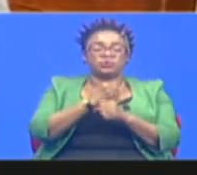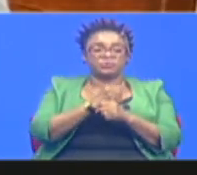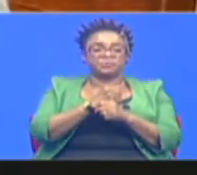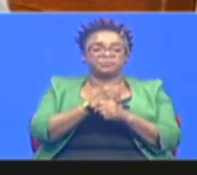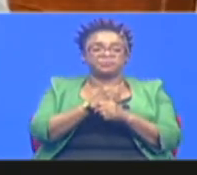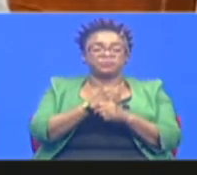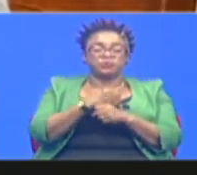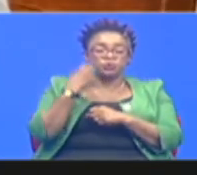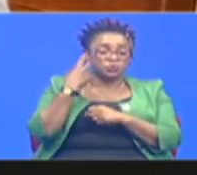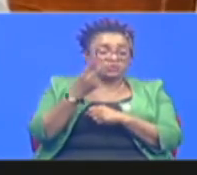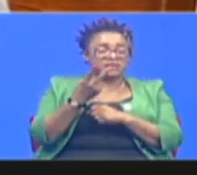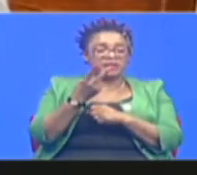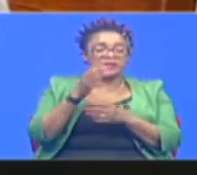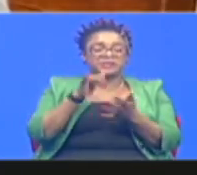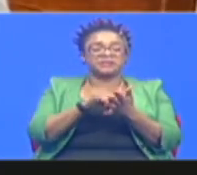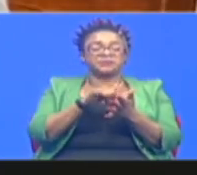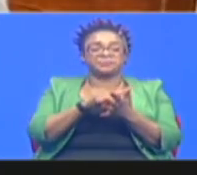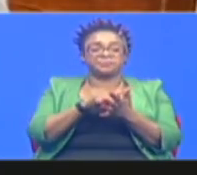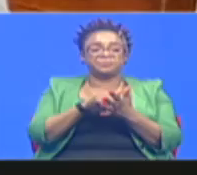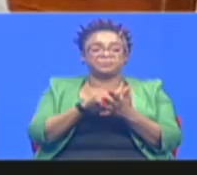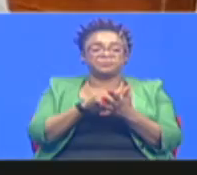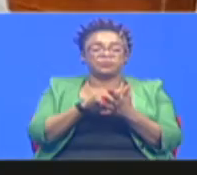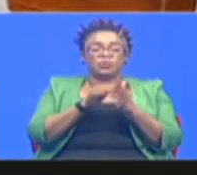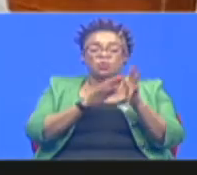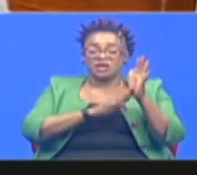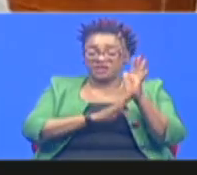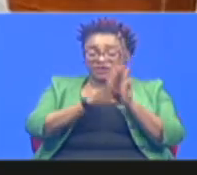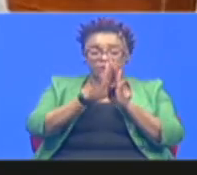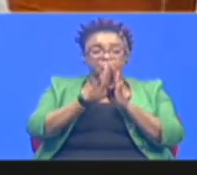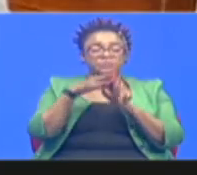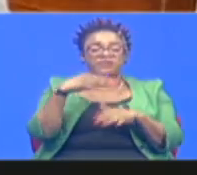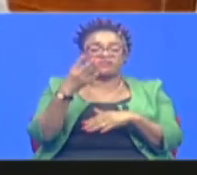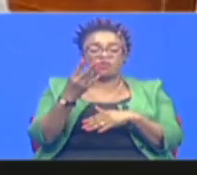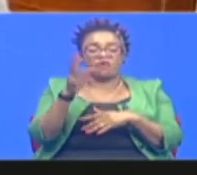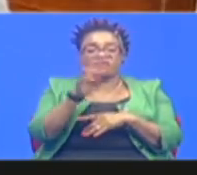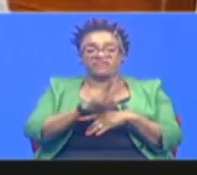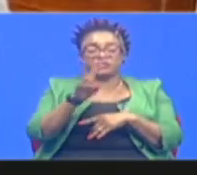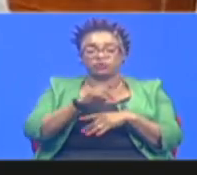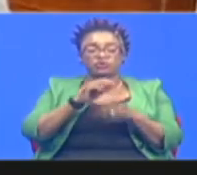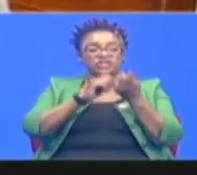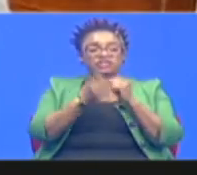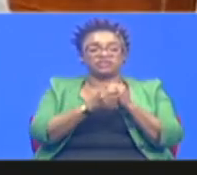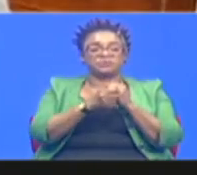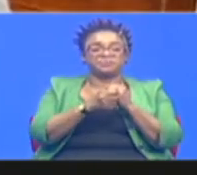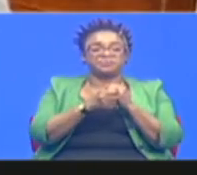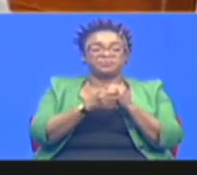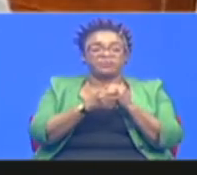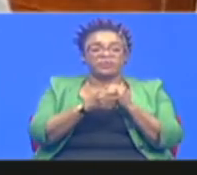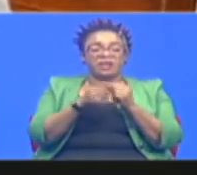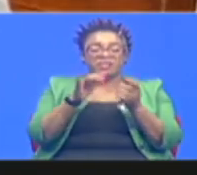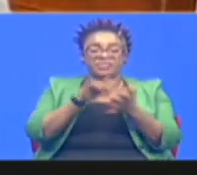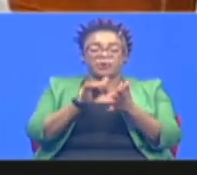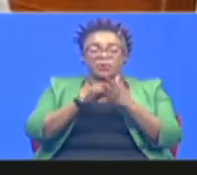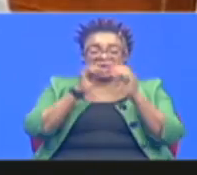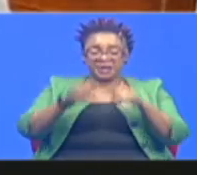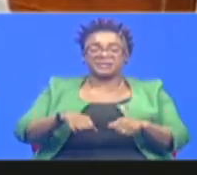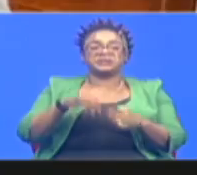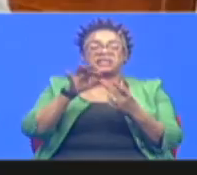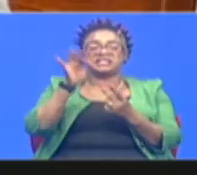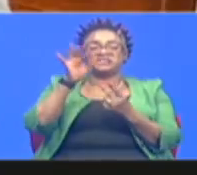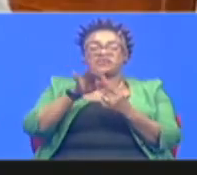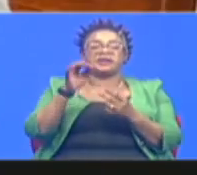that we develop the four value chains that we have actually identified in agriculture, because that